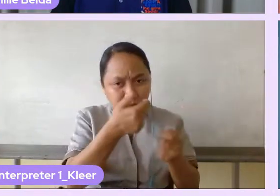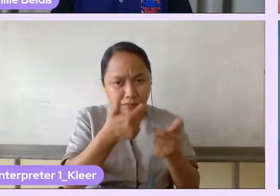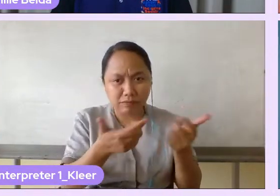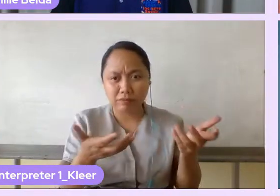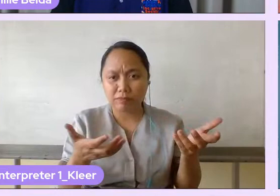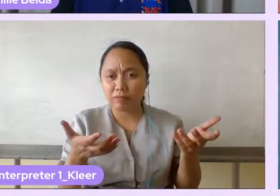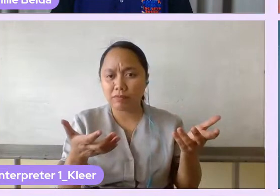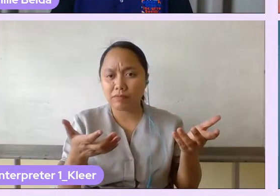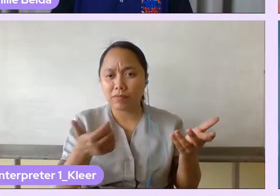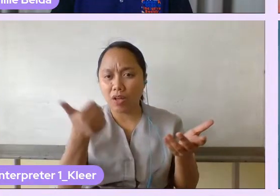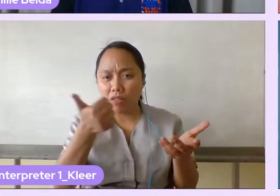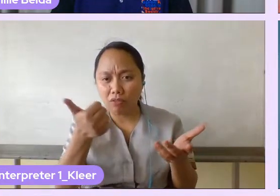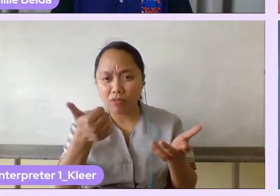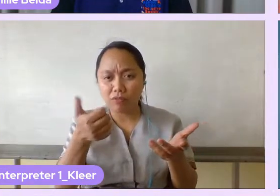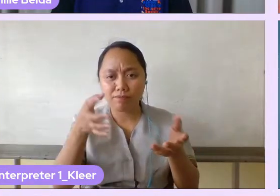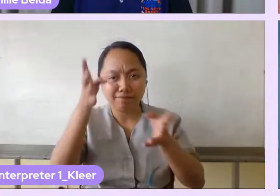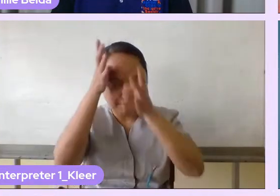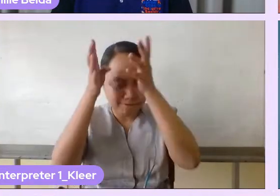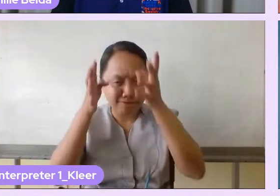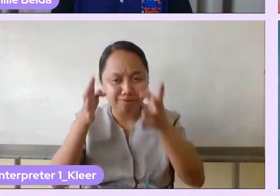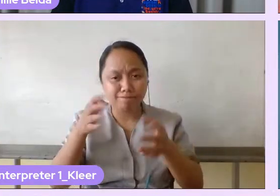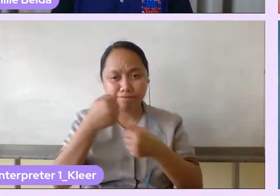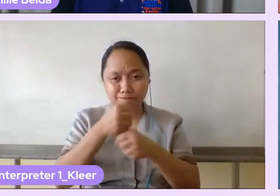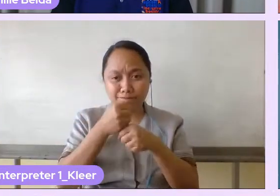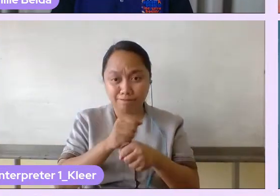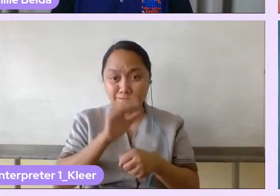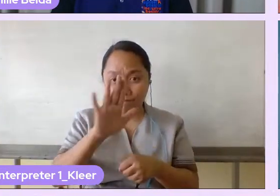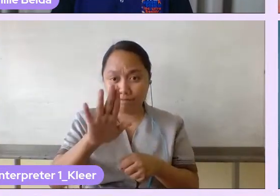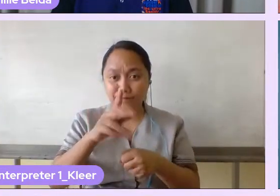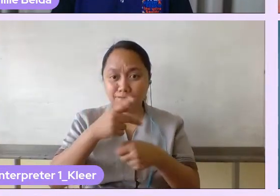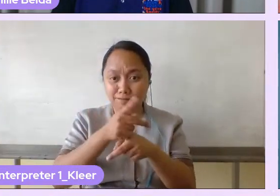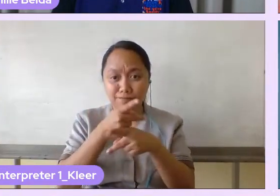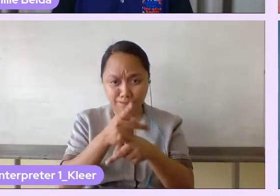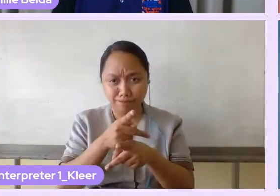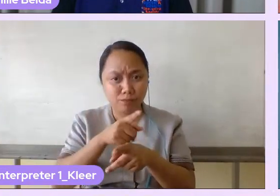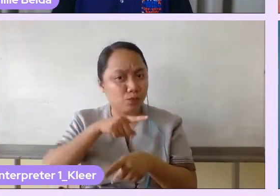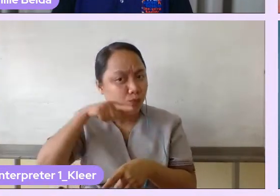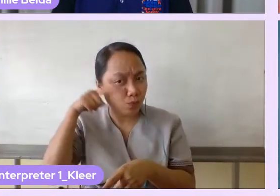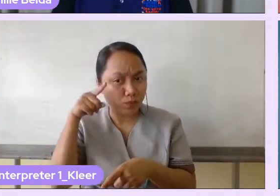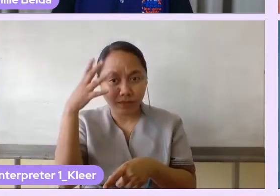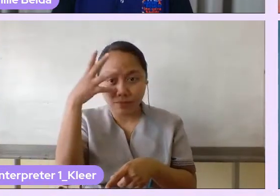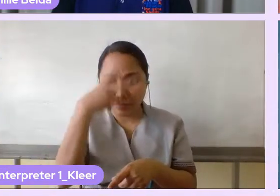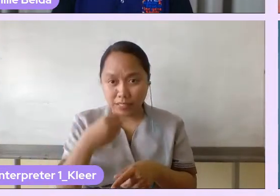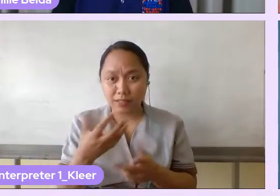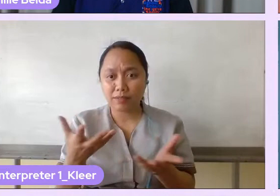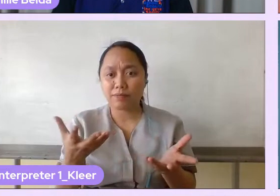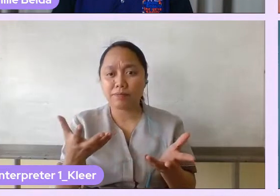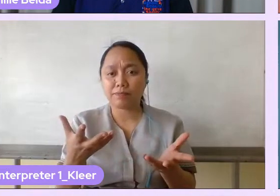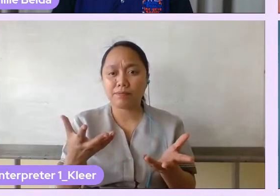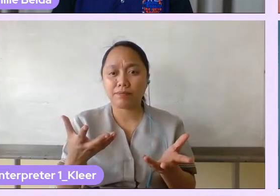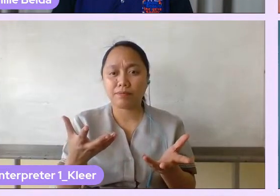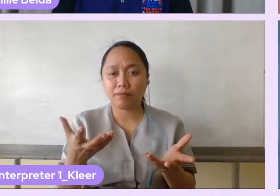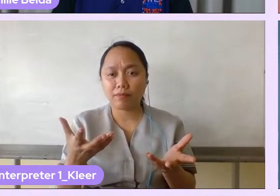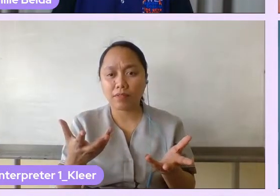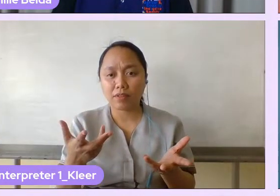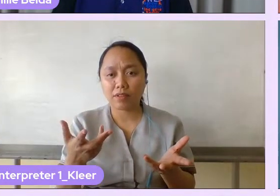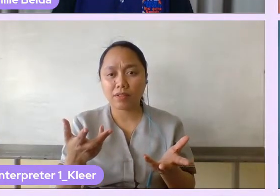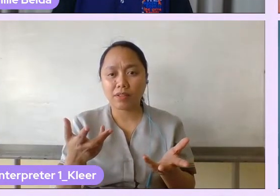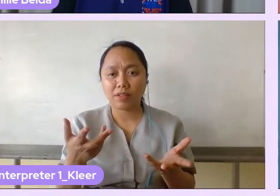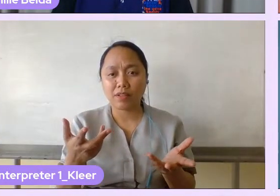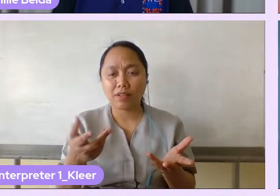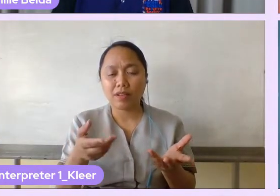financing for your products, right? And so I guess sa totoo lang hindi madaling mag-business, right? Unless